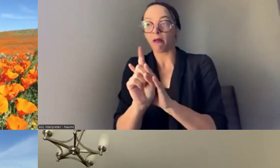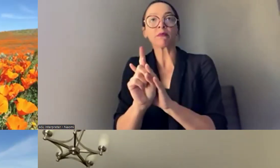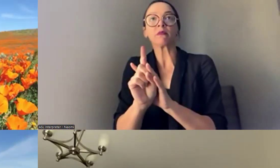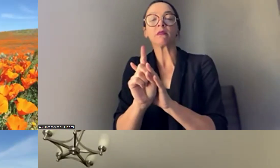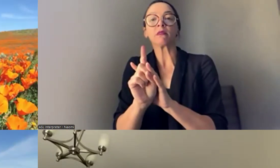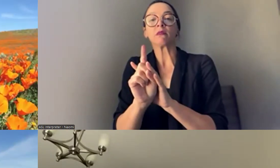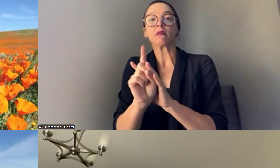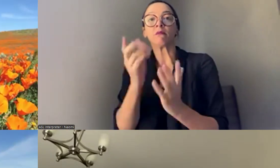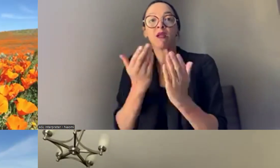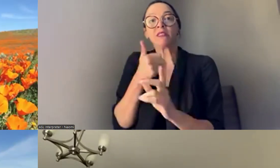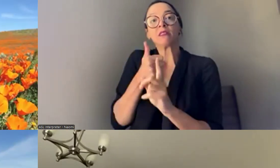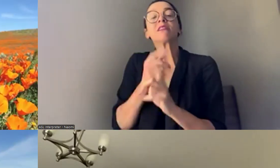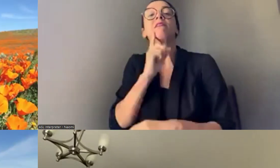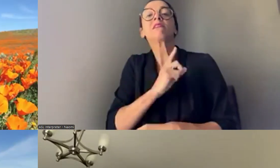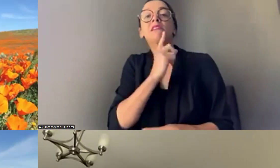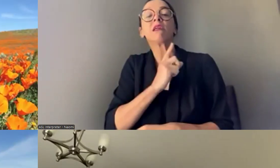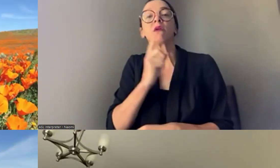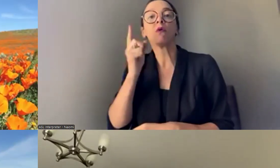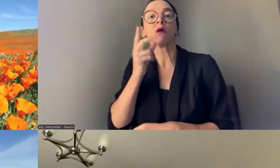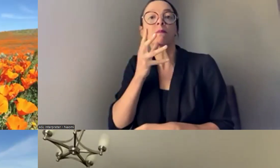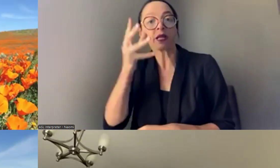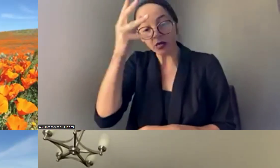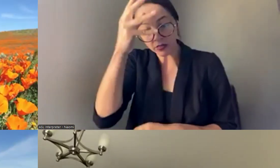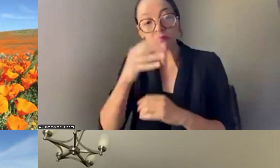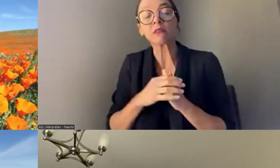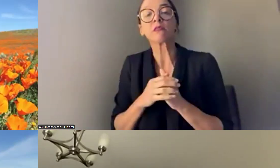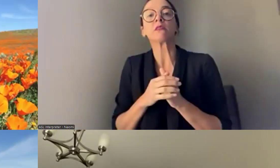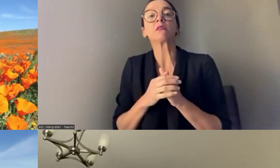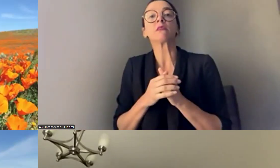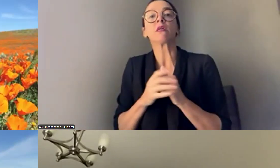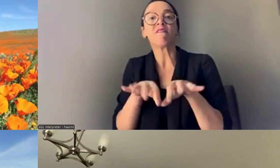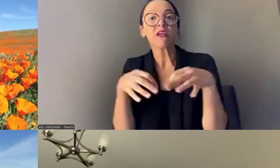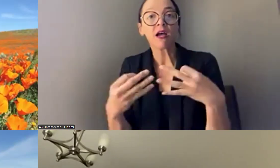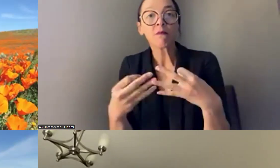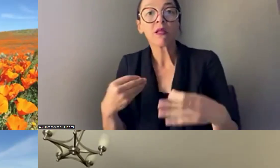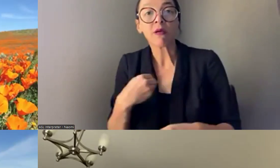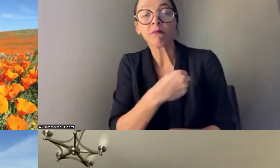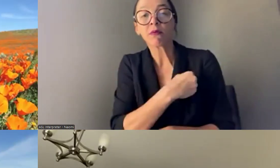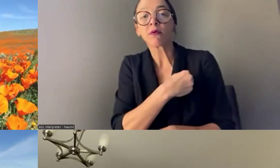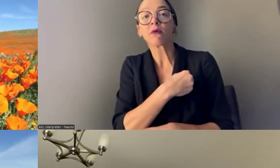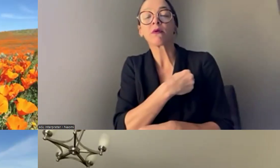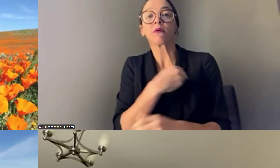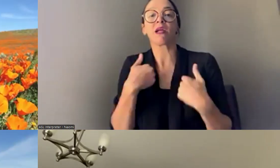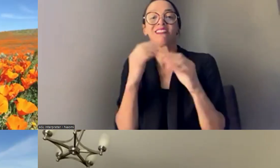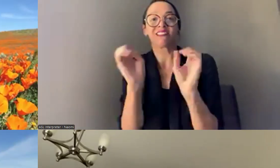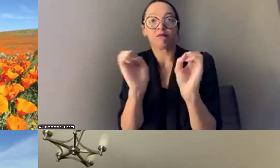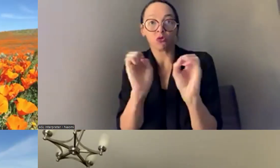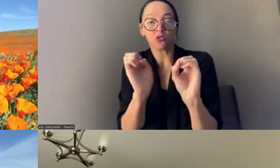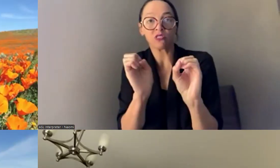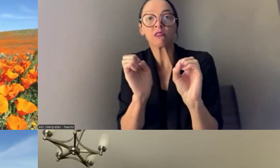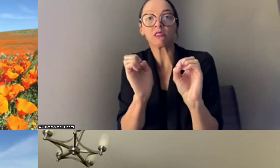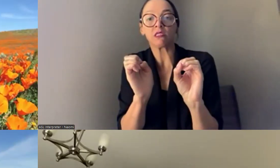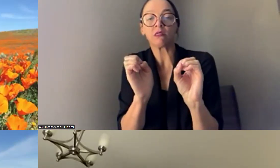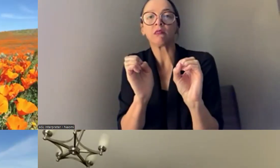family emergencies. And there isn't a gap sufficient when someone doesn't show up or